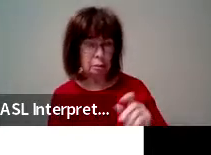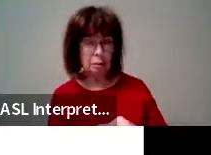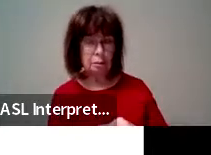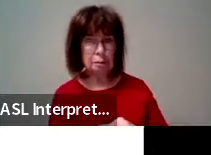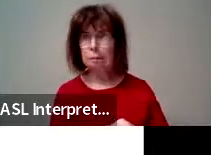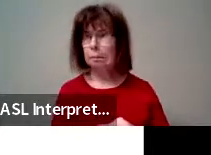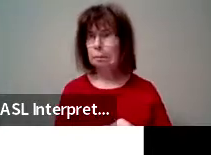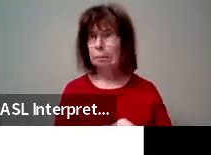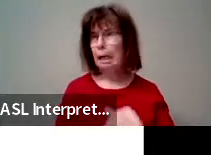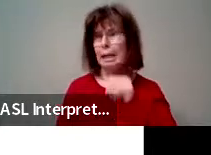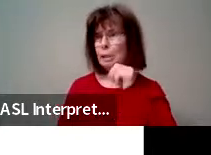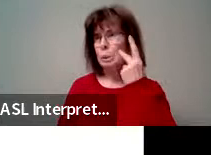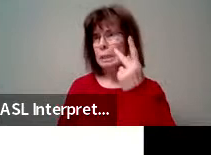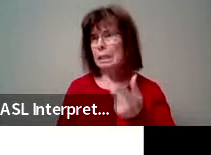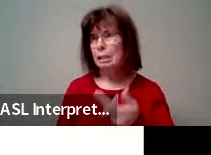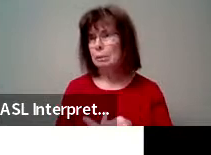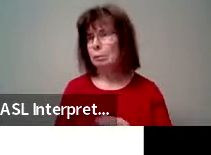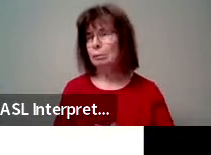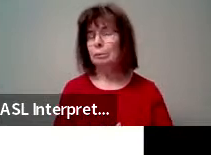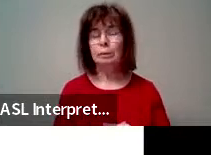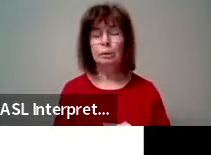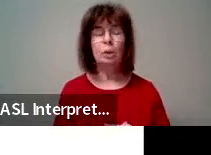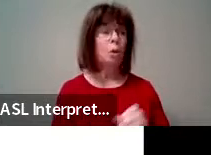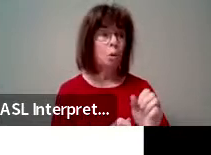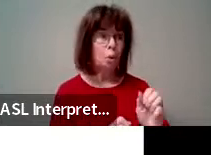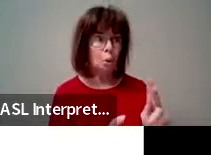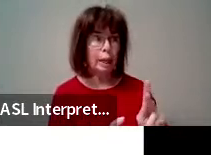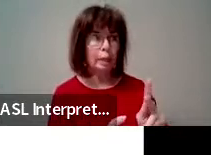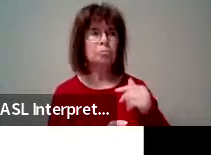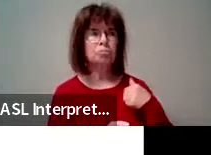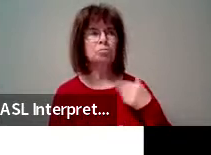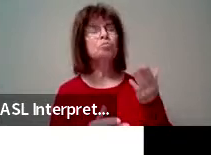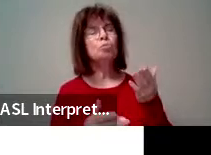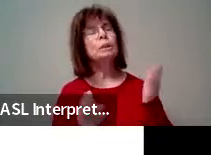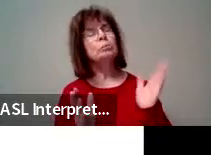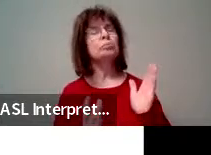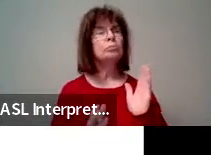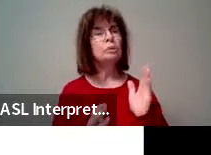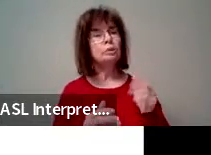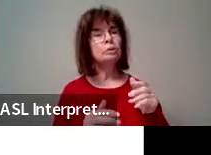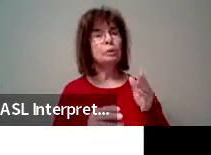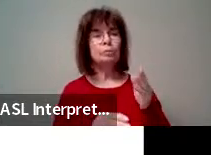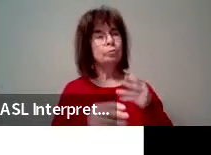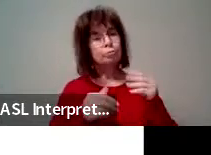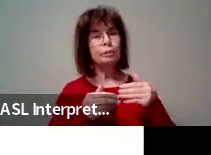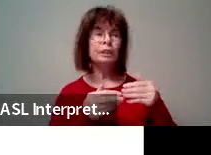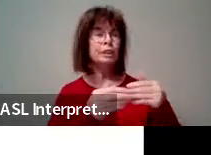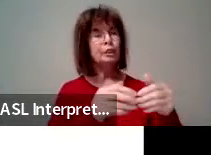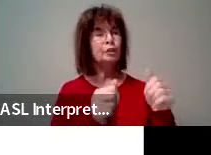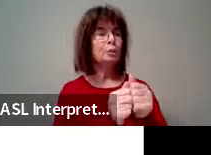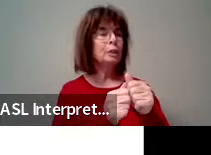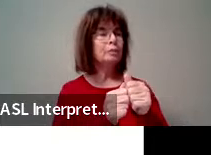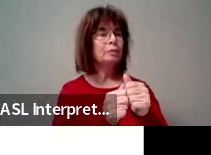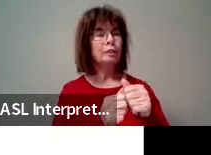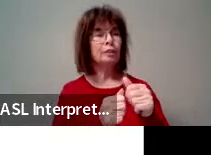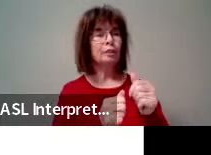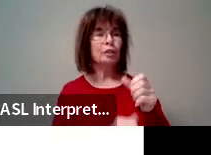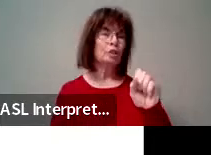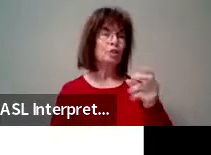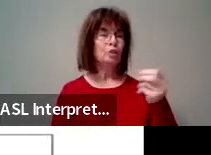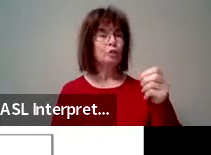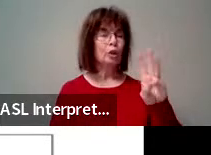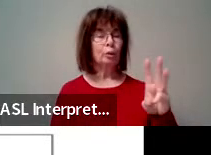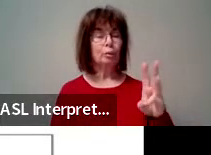I do not see her. Okay, let's just keep the show going. Next